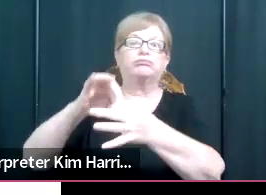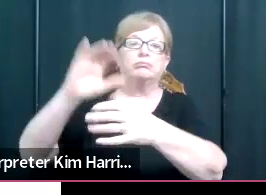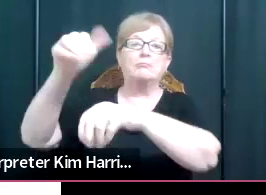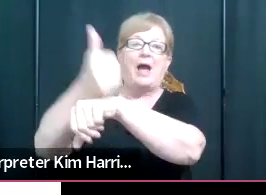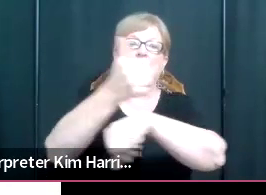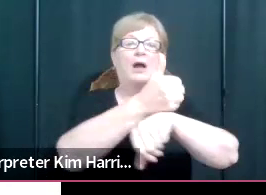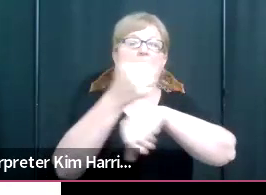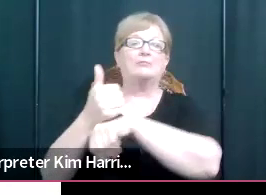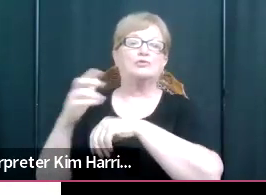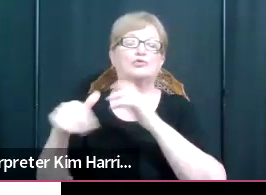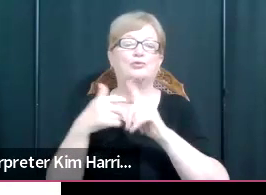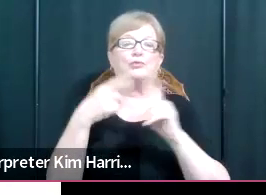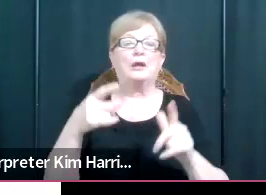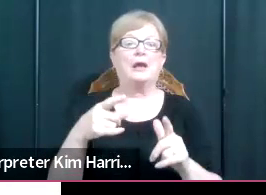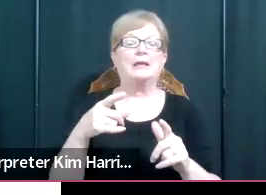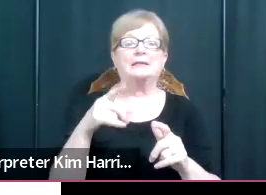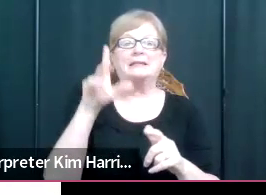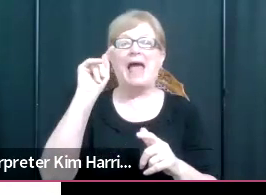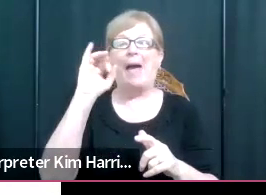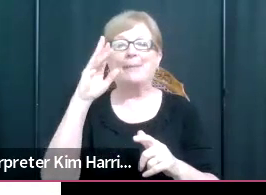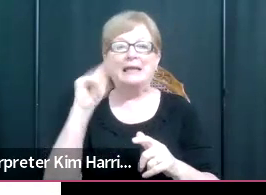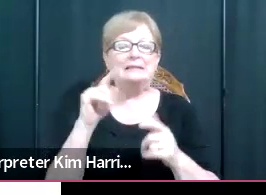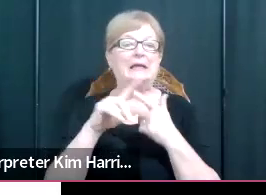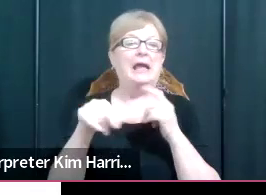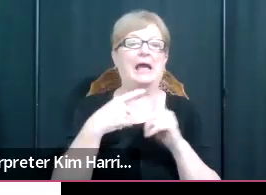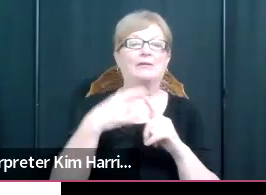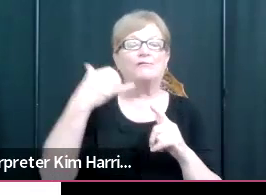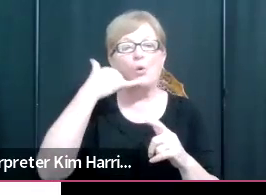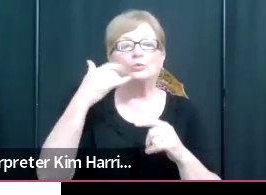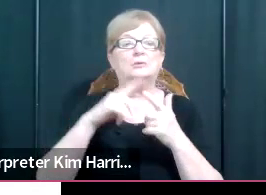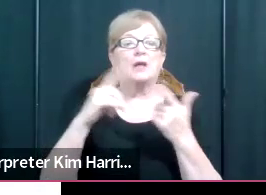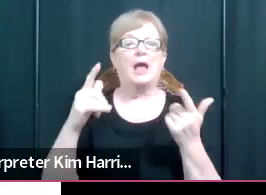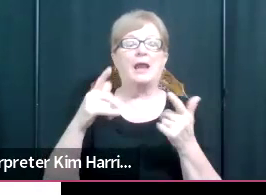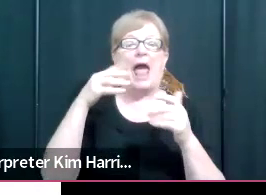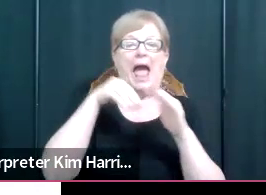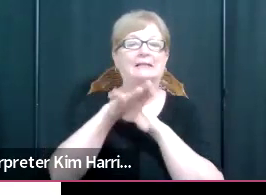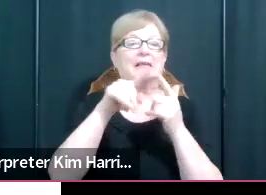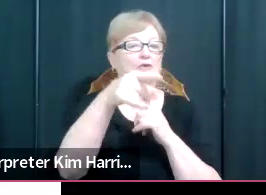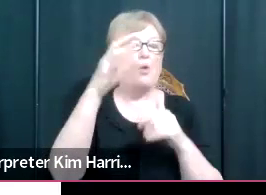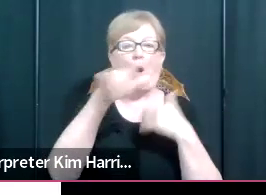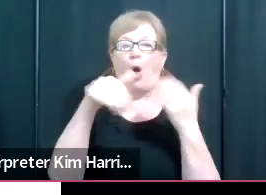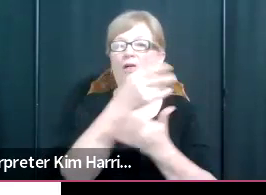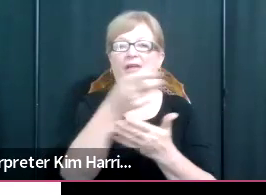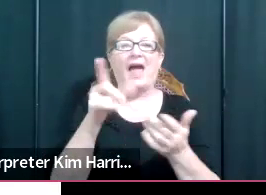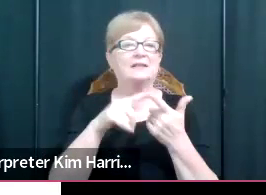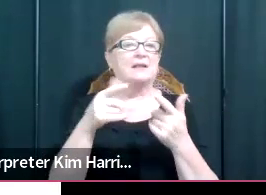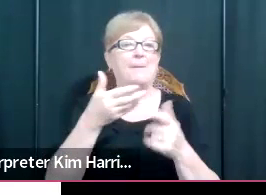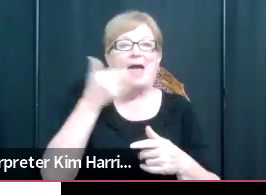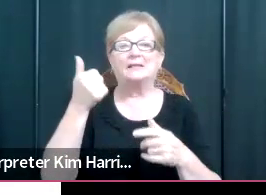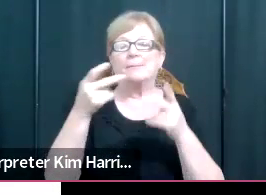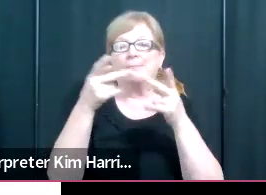tablets, phones, switches, and other items, so you can get access to all of those things in the position that works best for